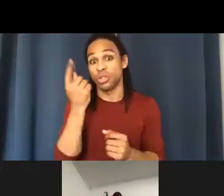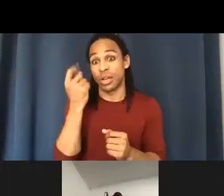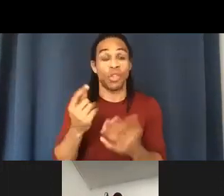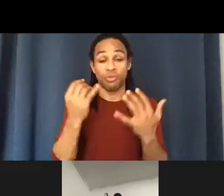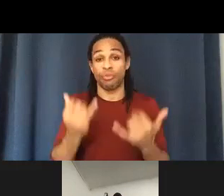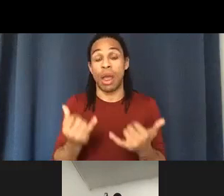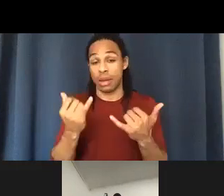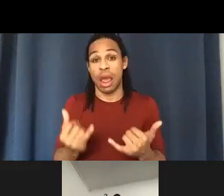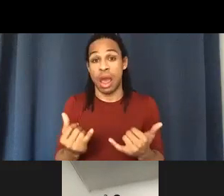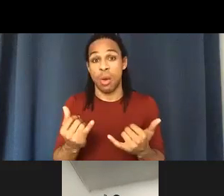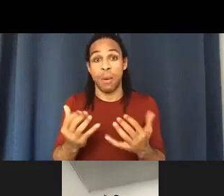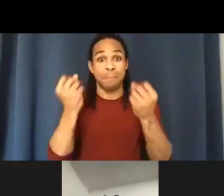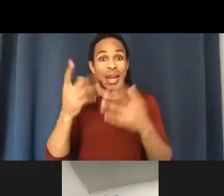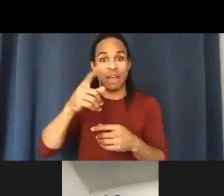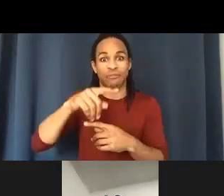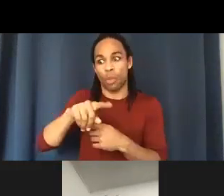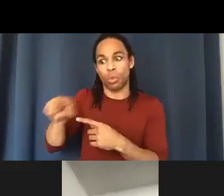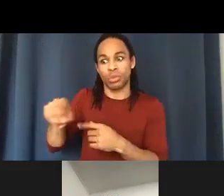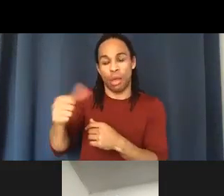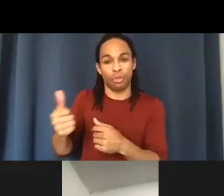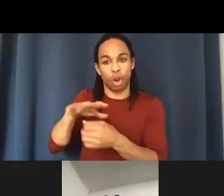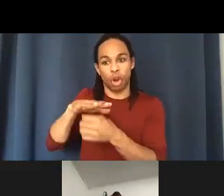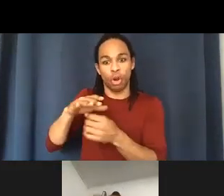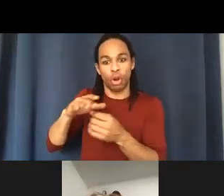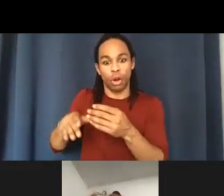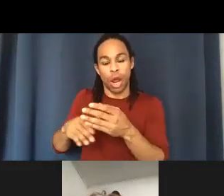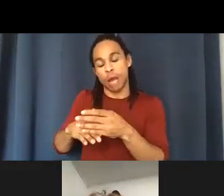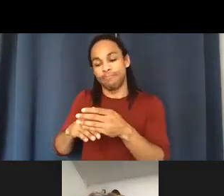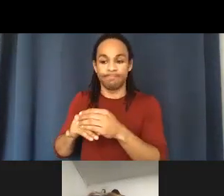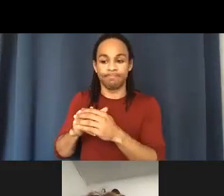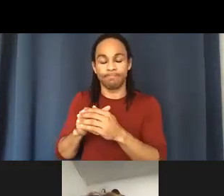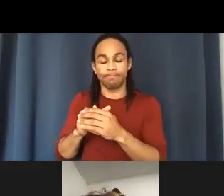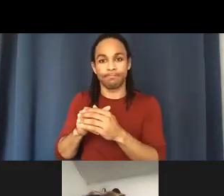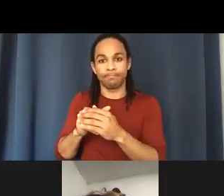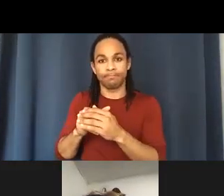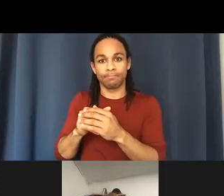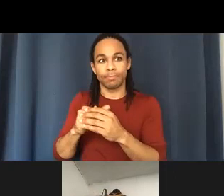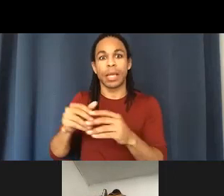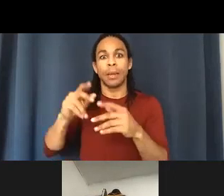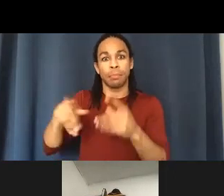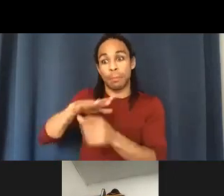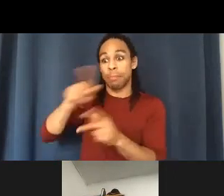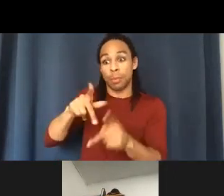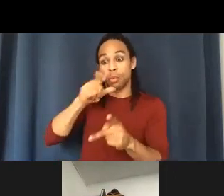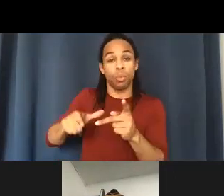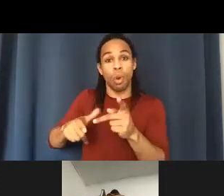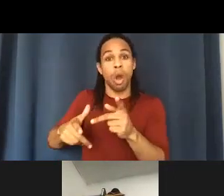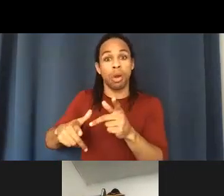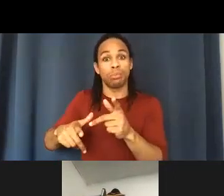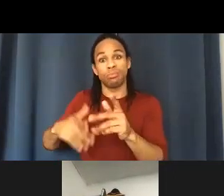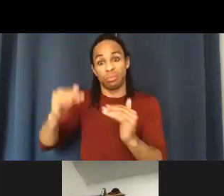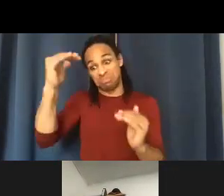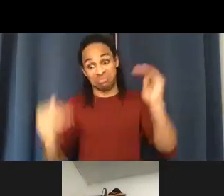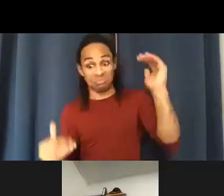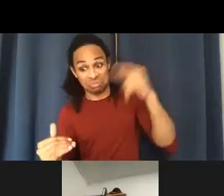overshadowed by the needs of this respiratory illness that's COVID-19. I won't